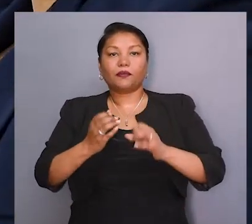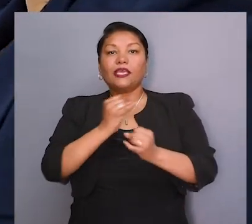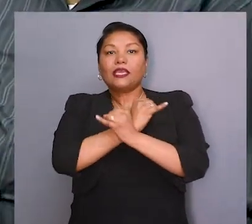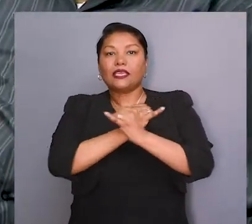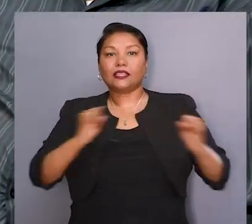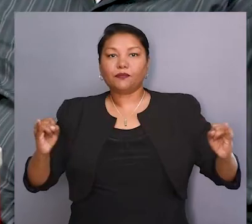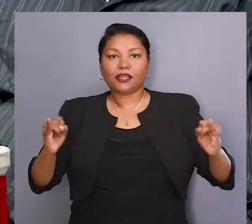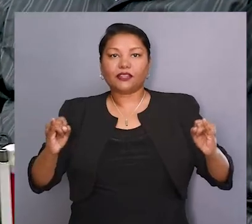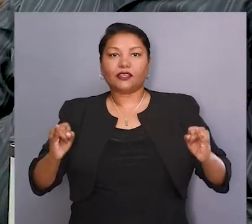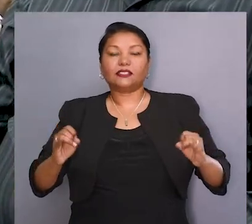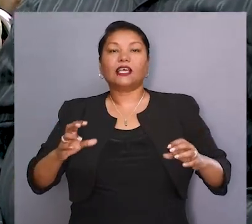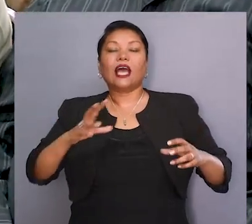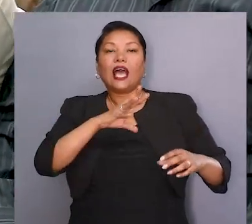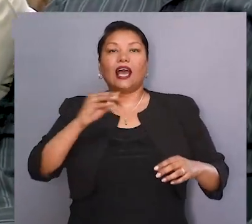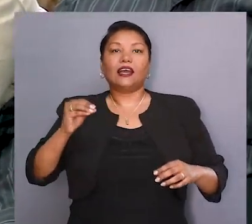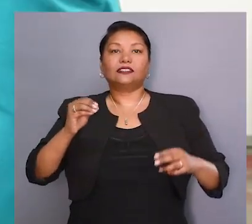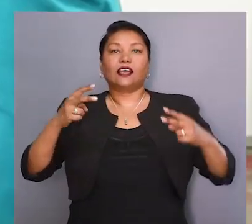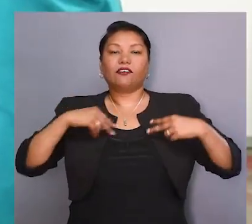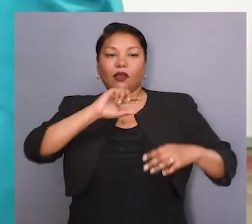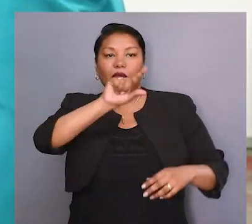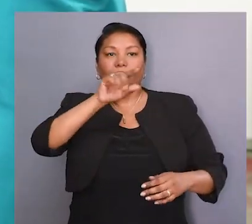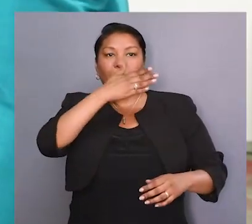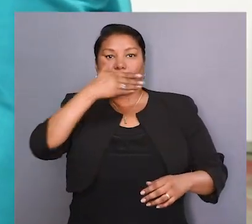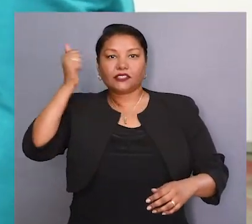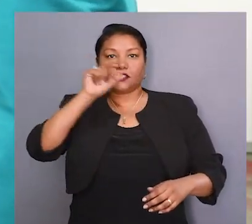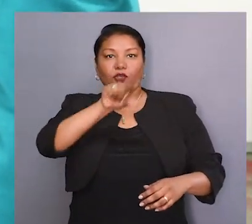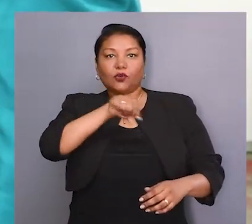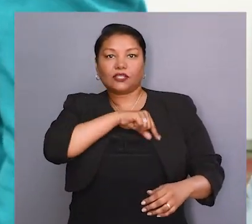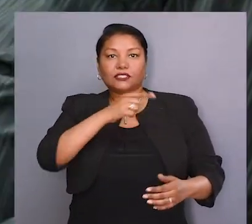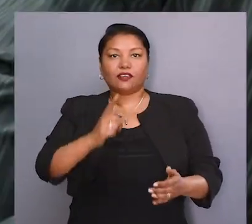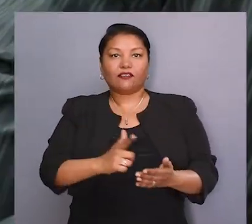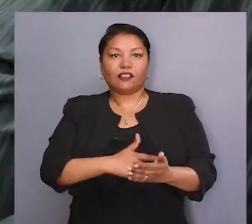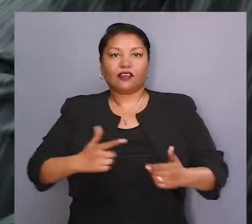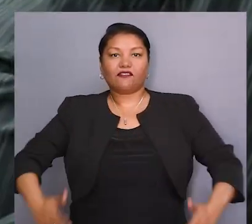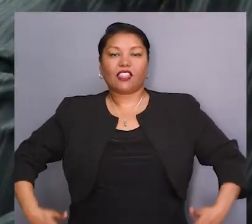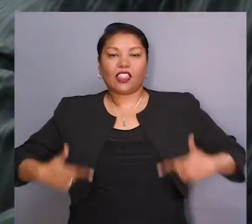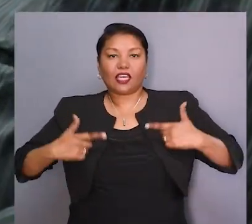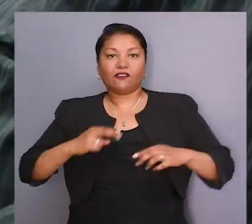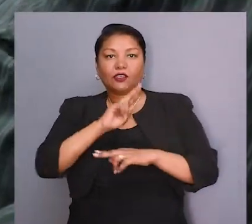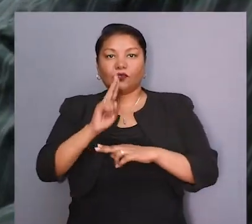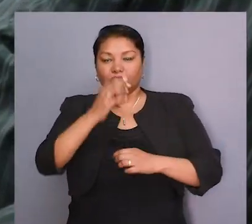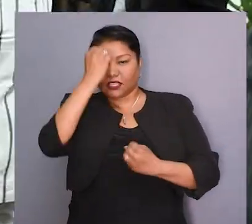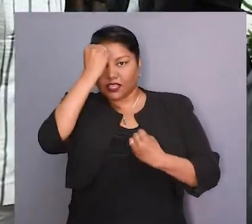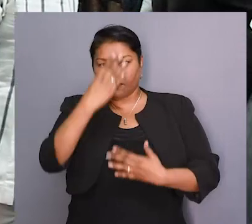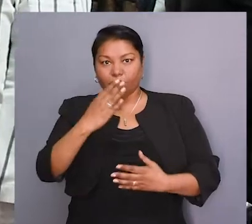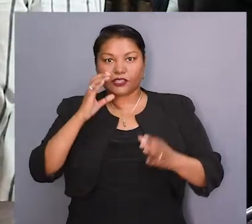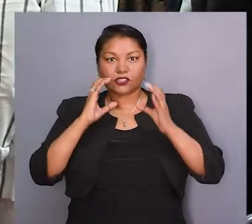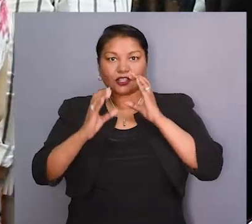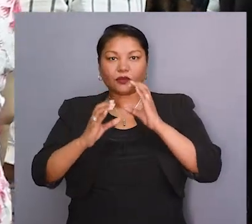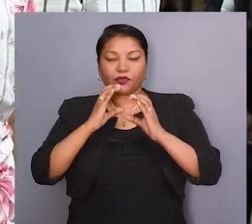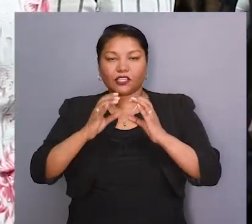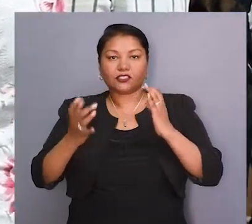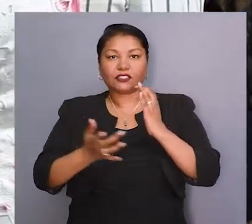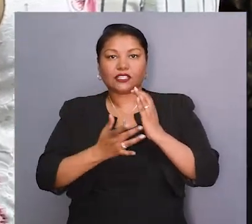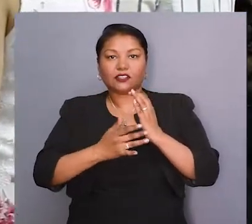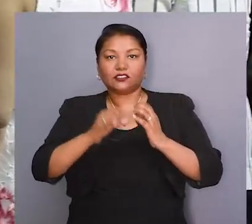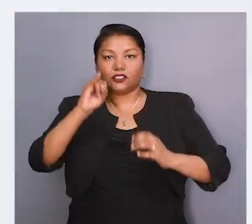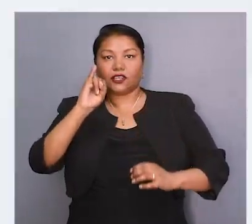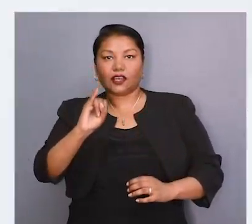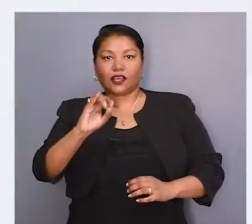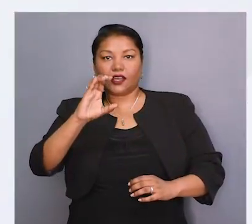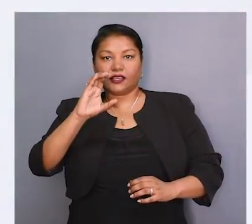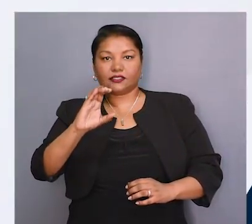more independent and access a better quality of life using information and communication technologies, or